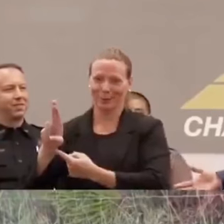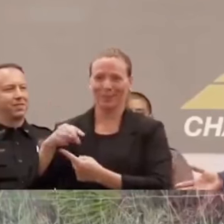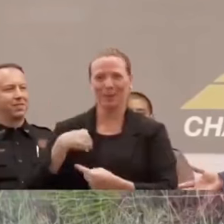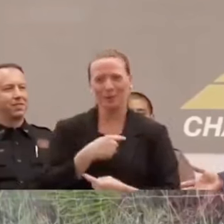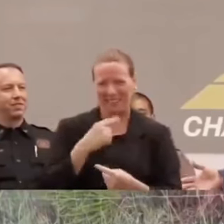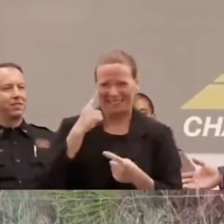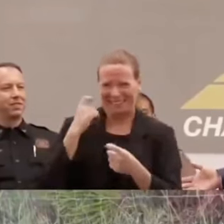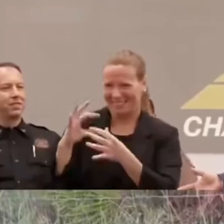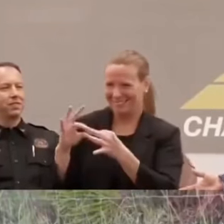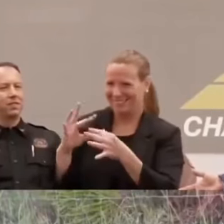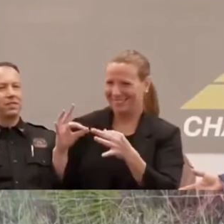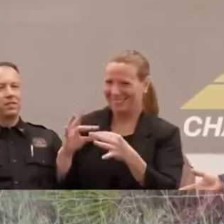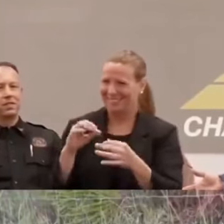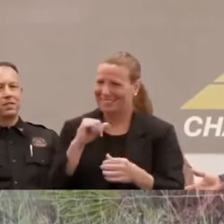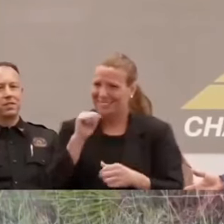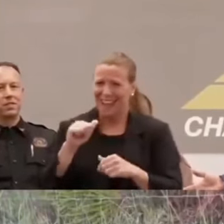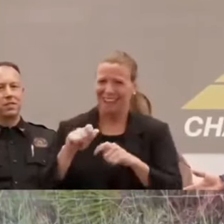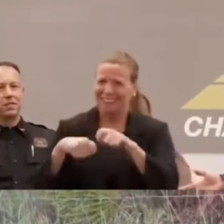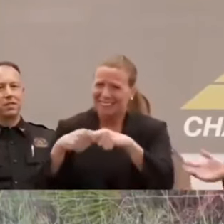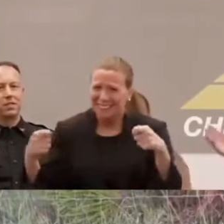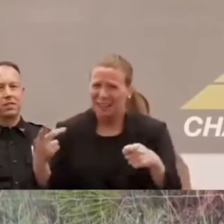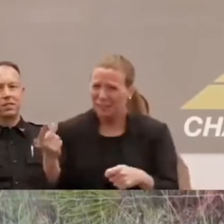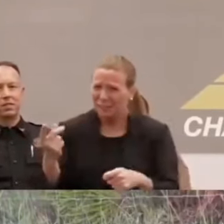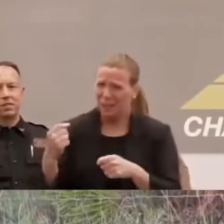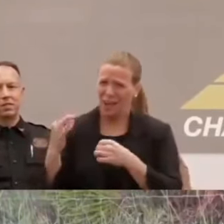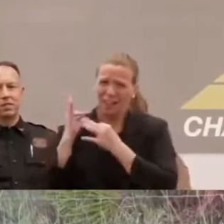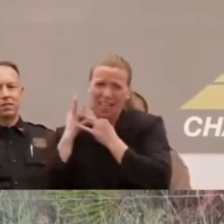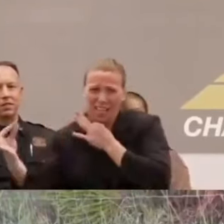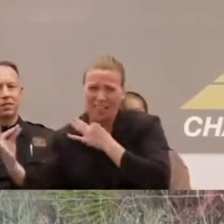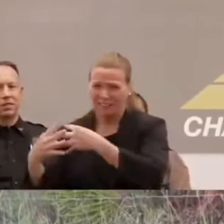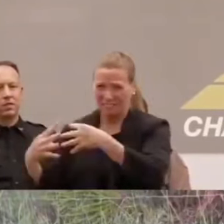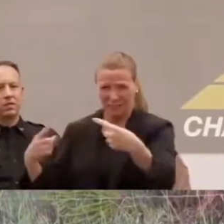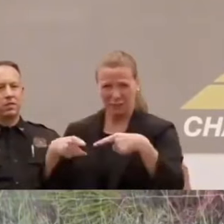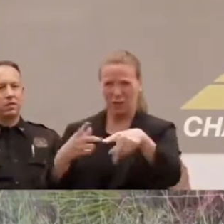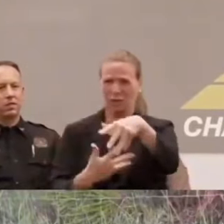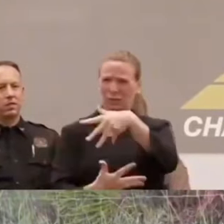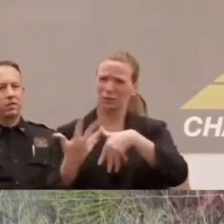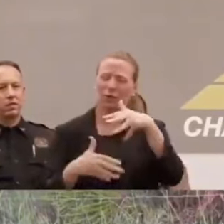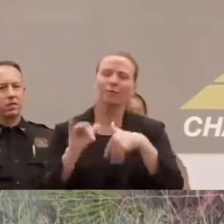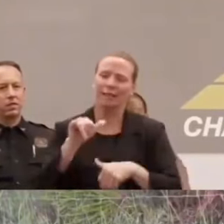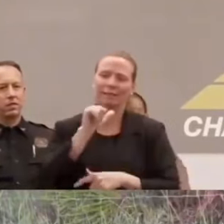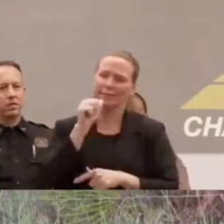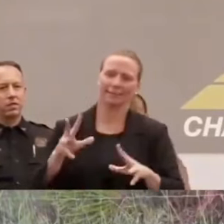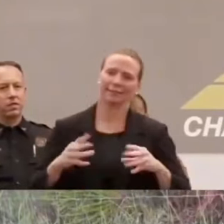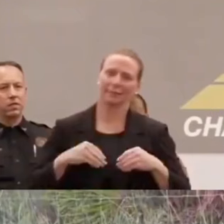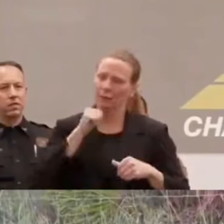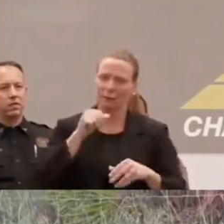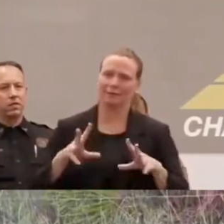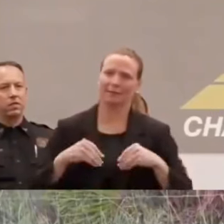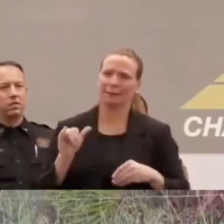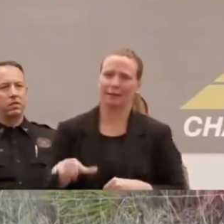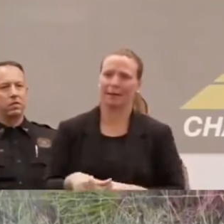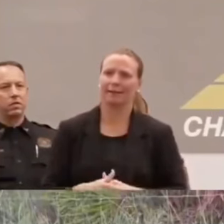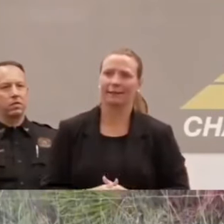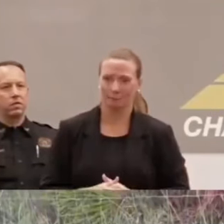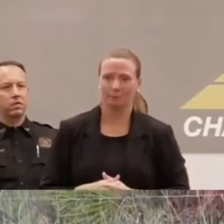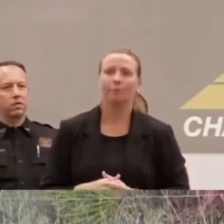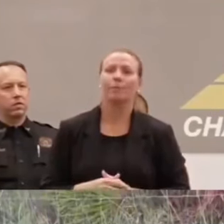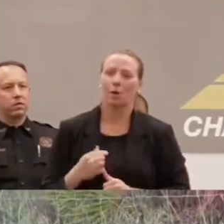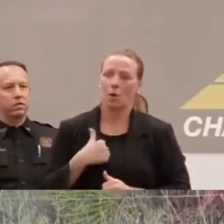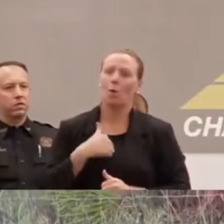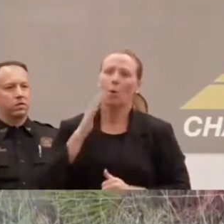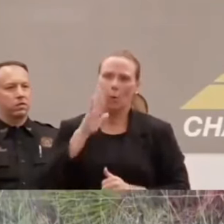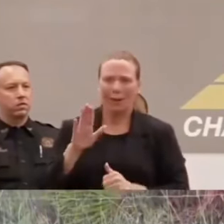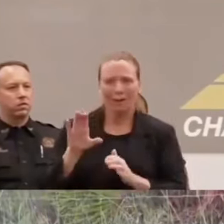a dog and have them out there for a storm. Totally unacceptable. And we're going to hold you accountable. Well, I'm proud